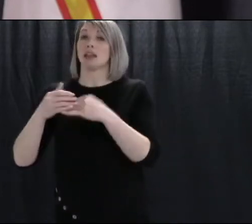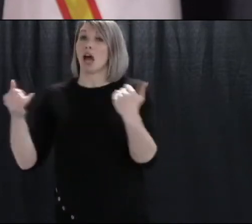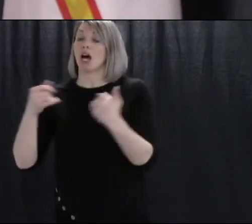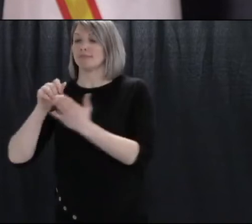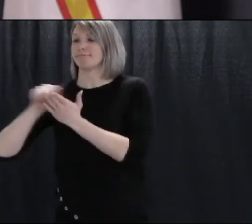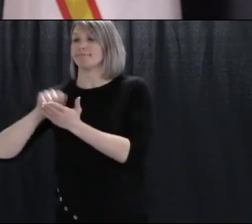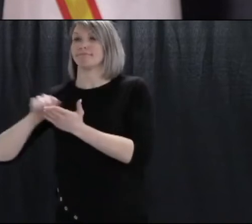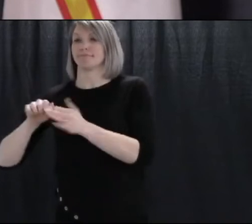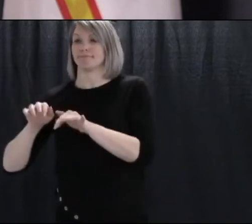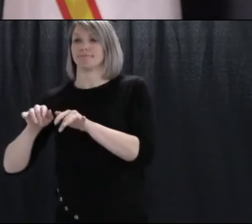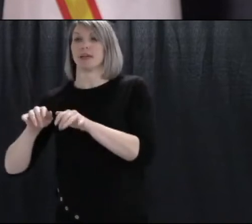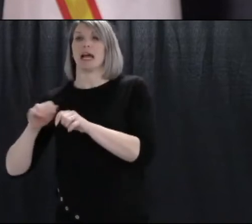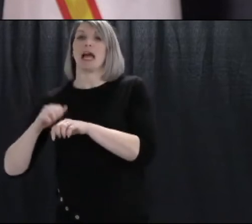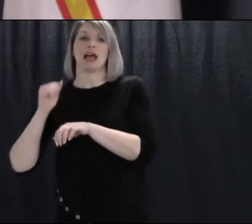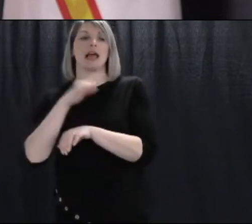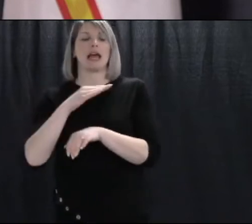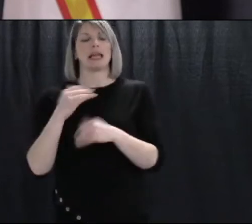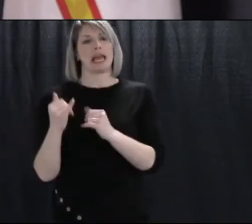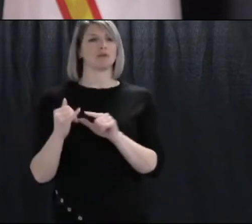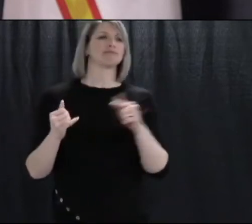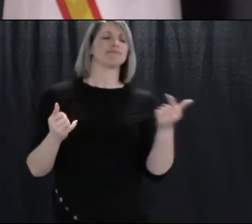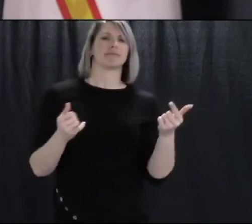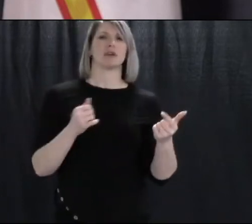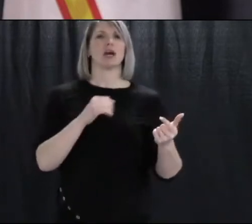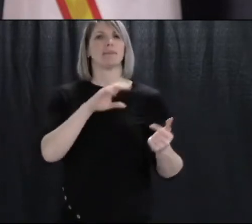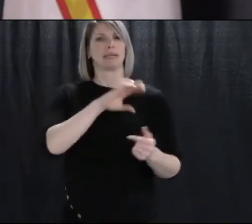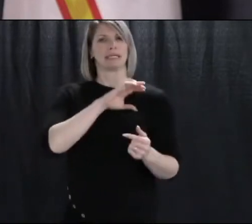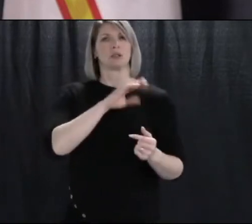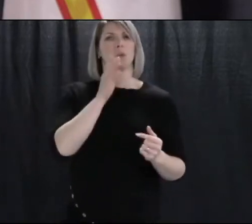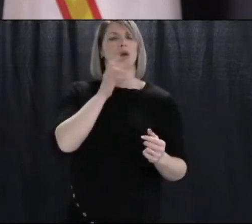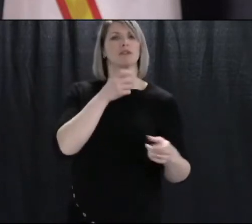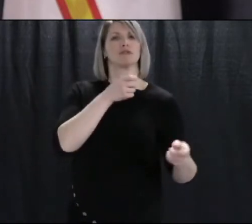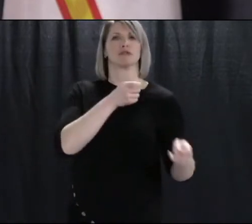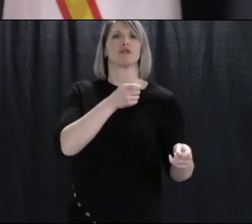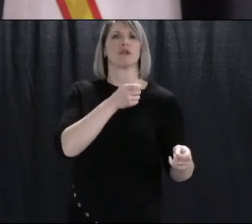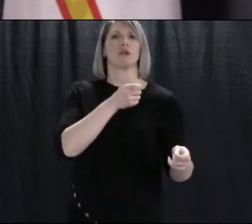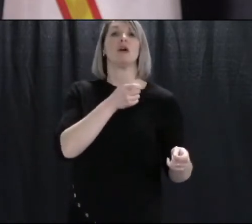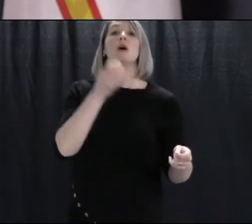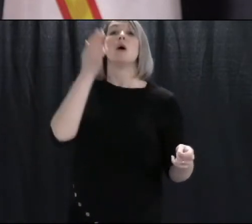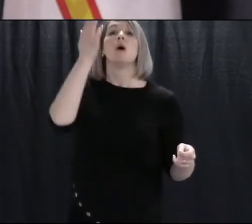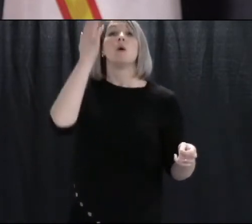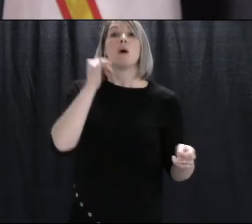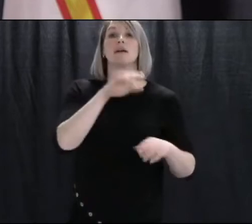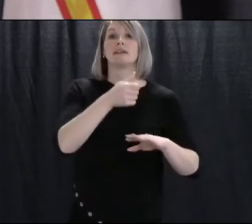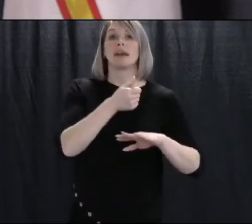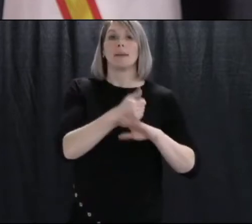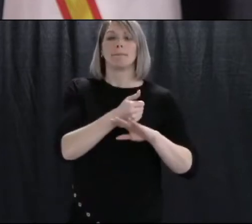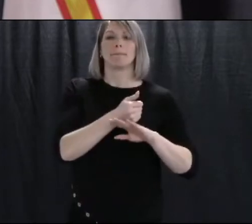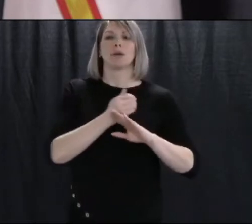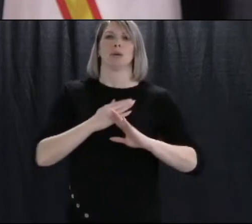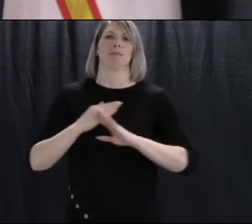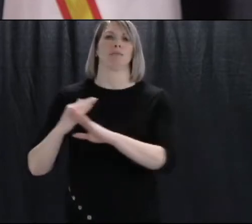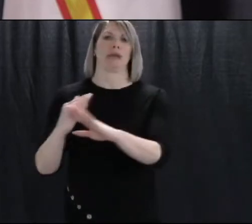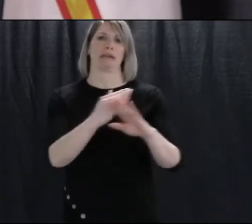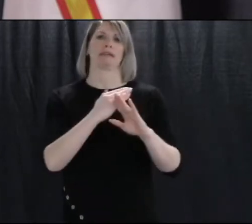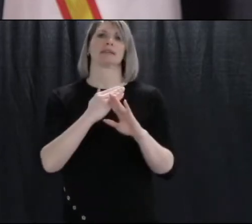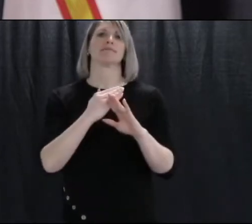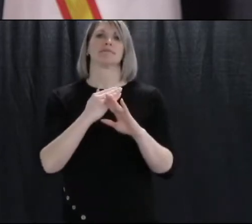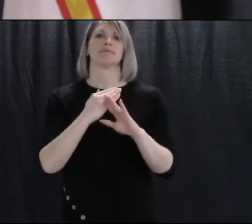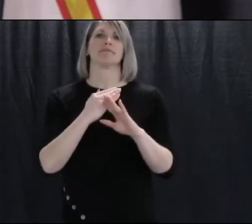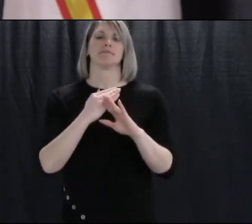them over to the RNC, as the Minister mentioned yesterday. All of this is to protect the people in our province and to make sure we put